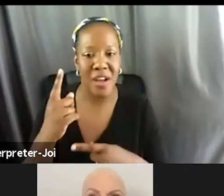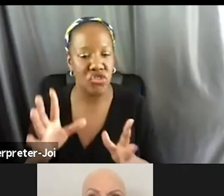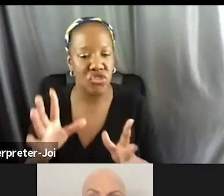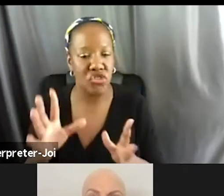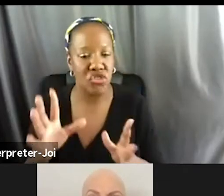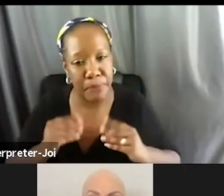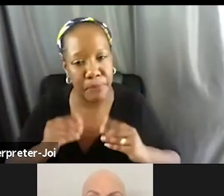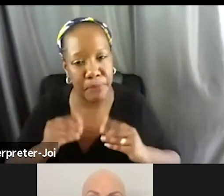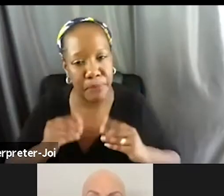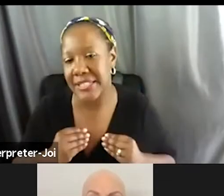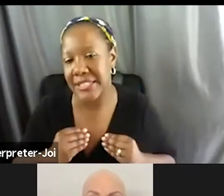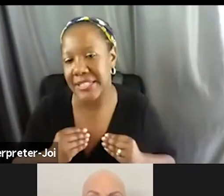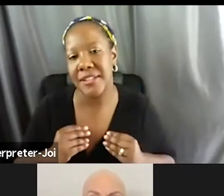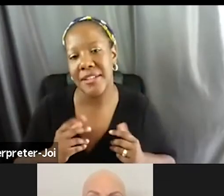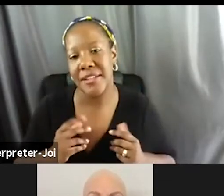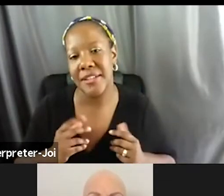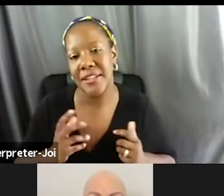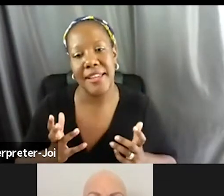it. I mean,